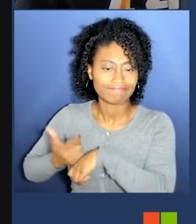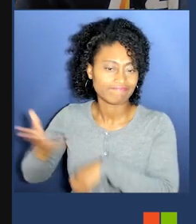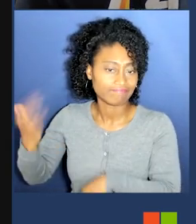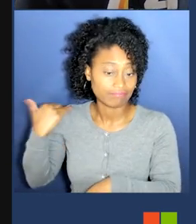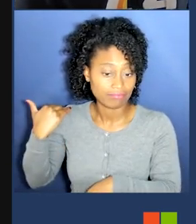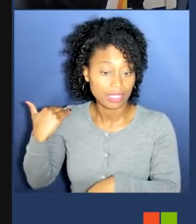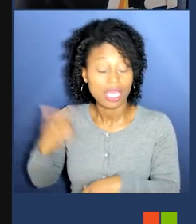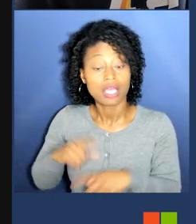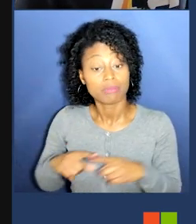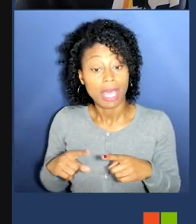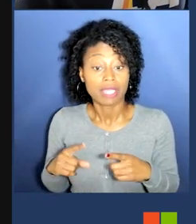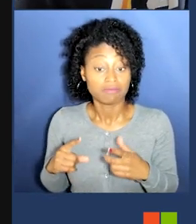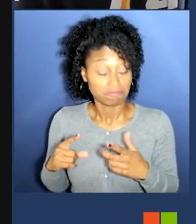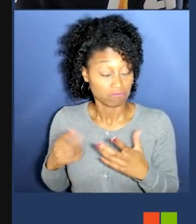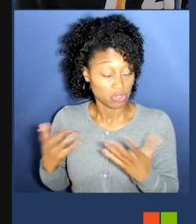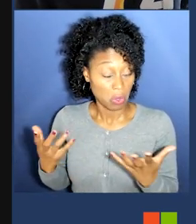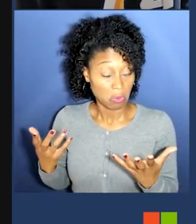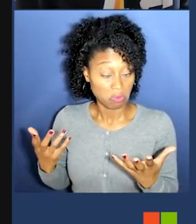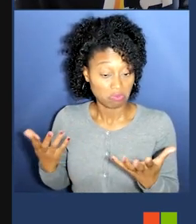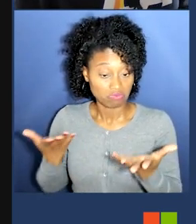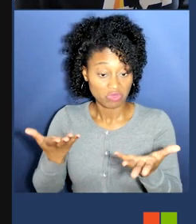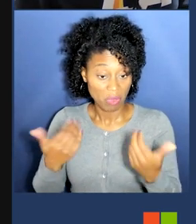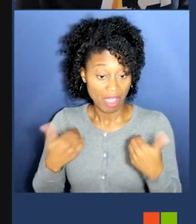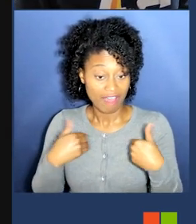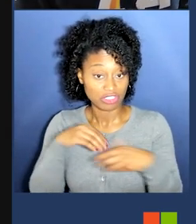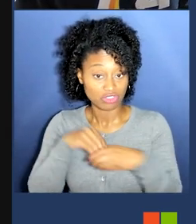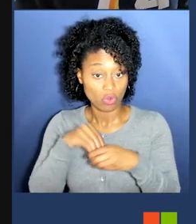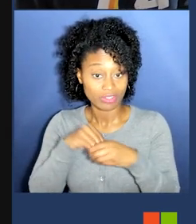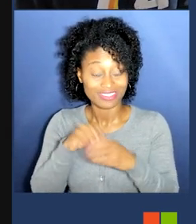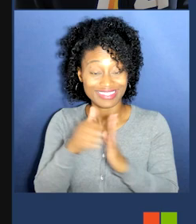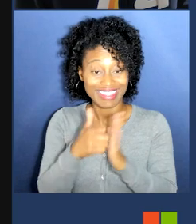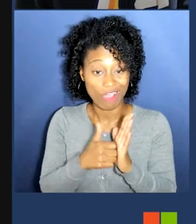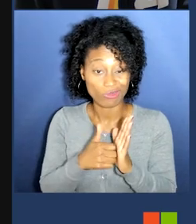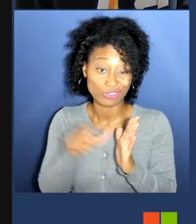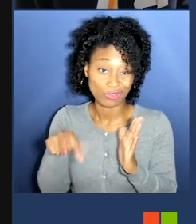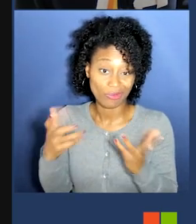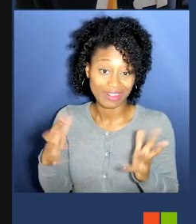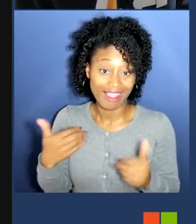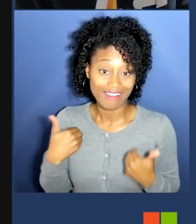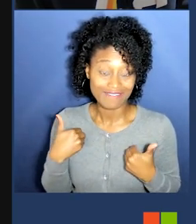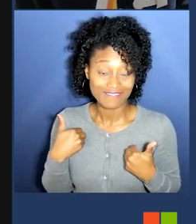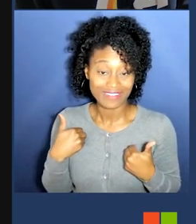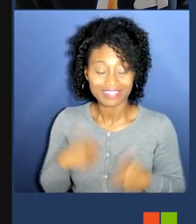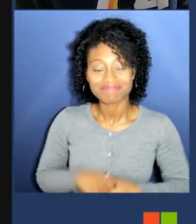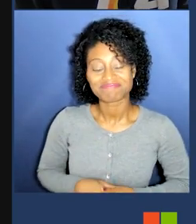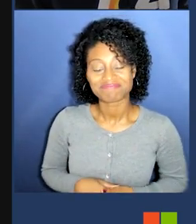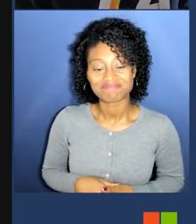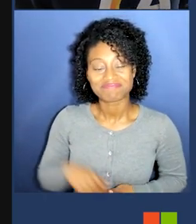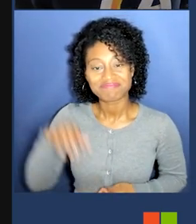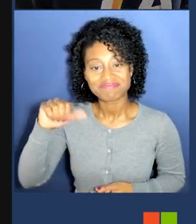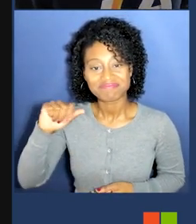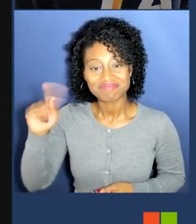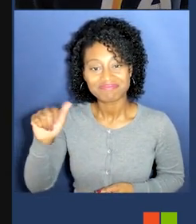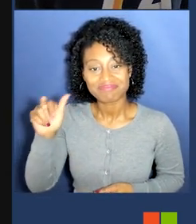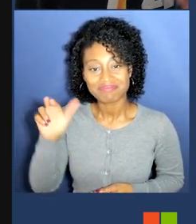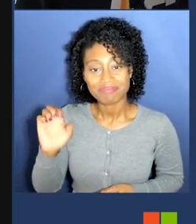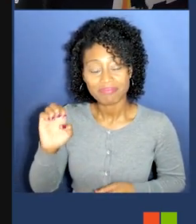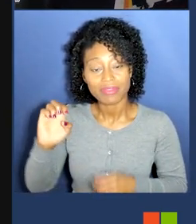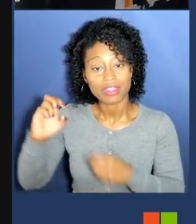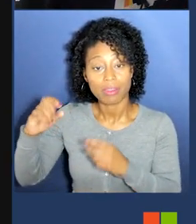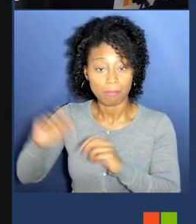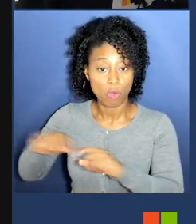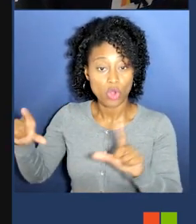should have a storage account. So this is the Azure portal. We have a storage